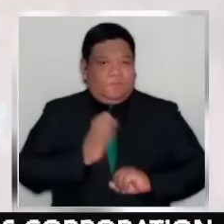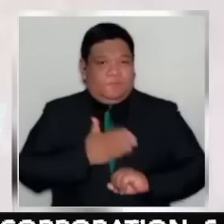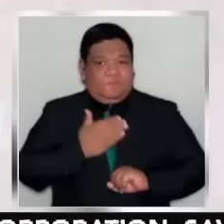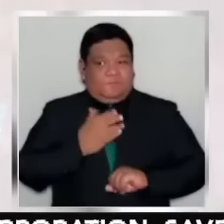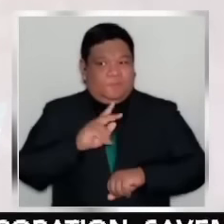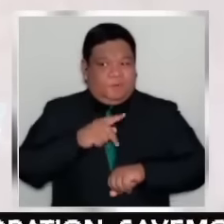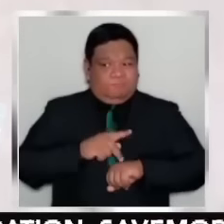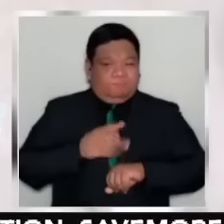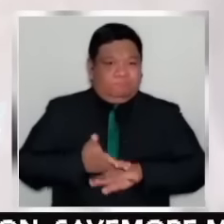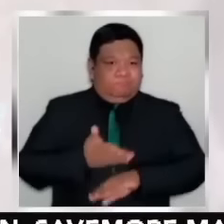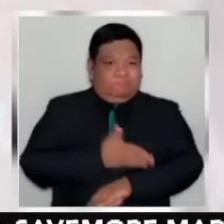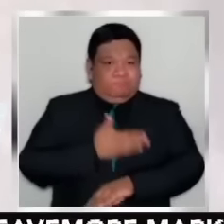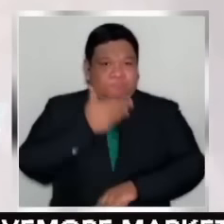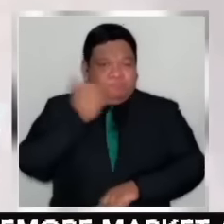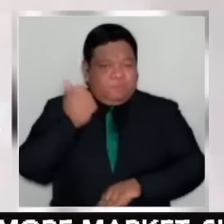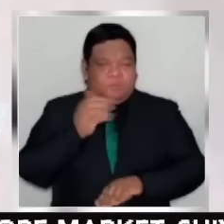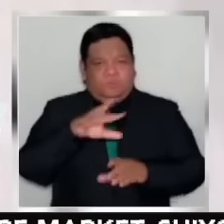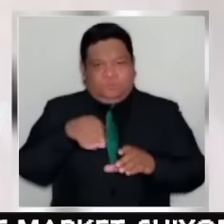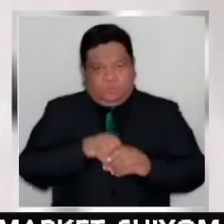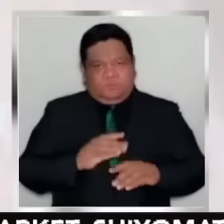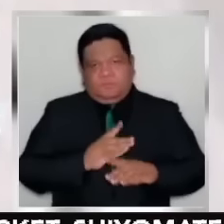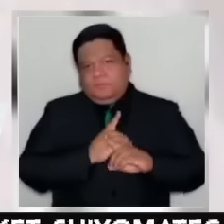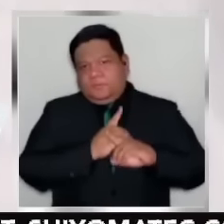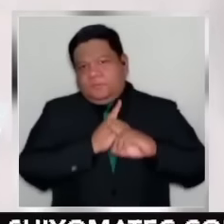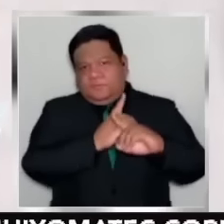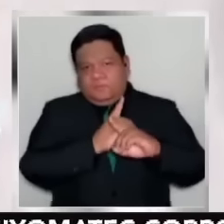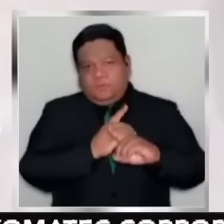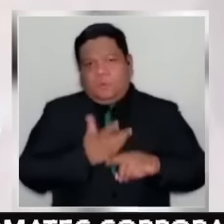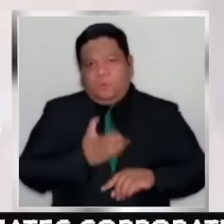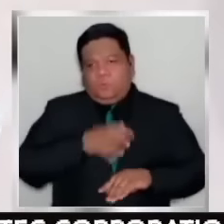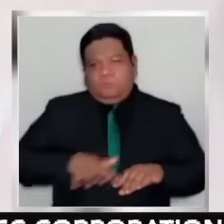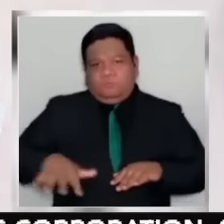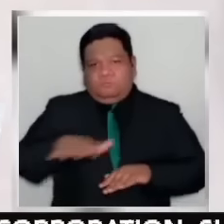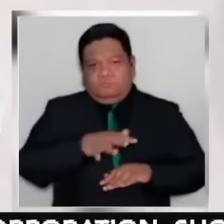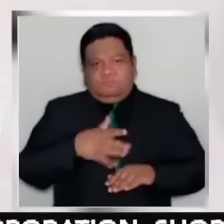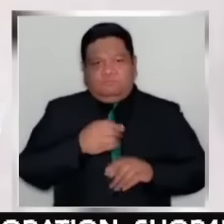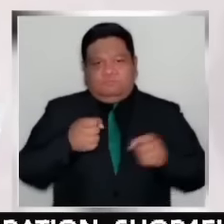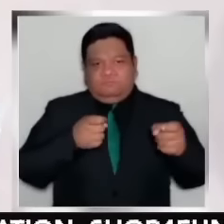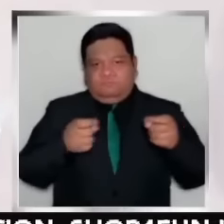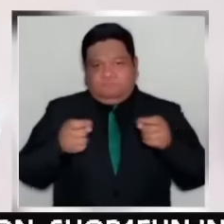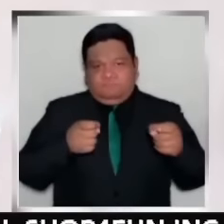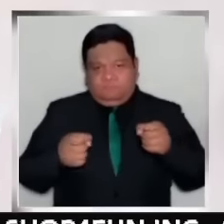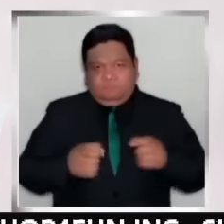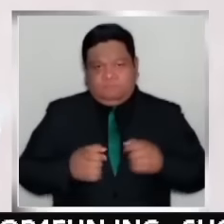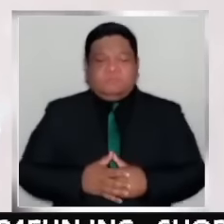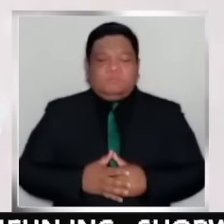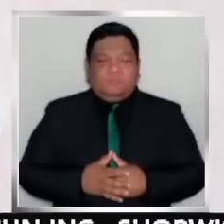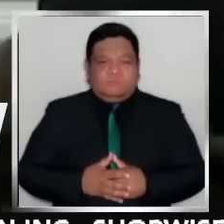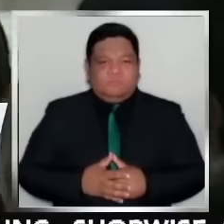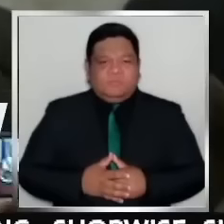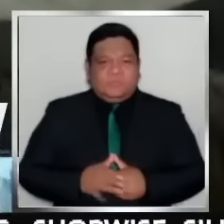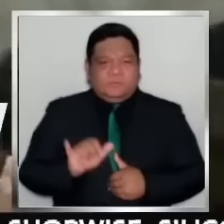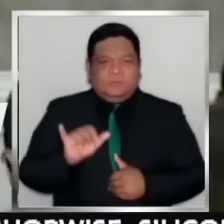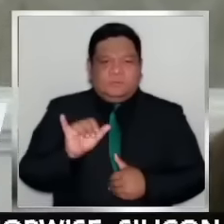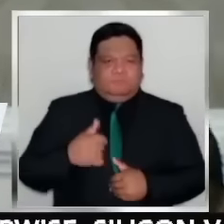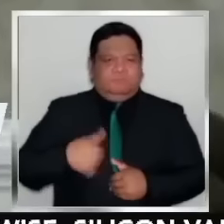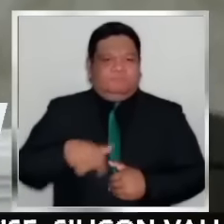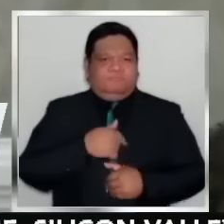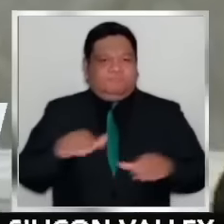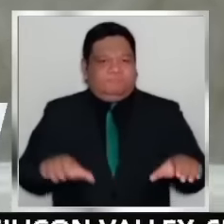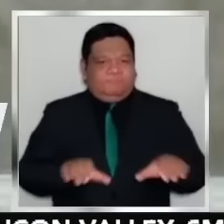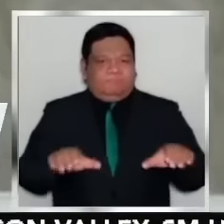territorial integrity and of our sovereignty. And that is what that we are working on. China said that